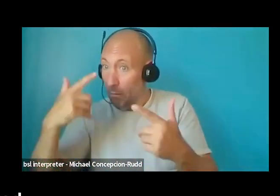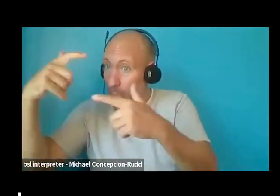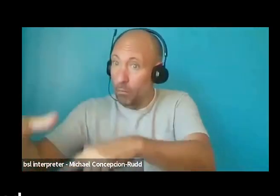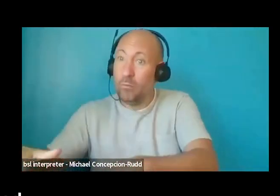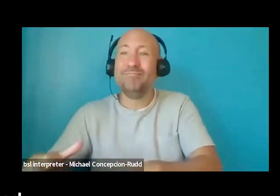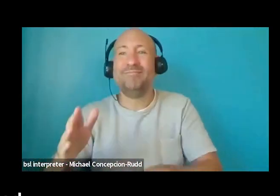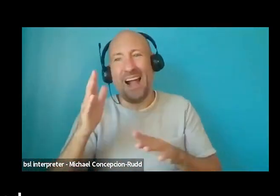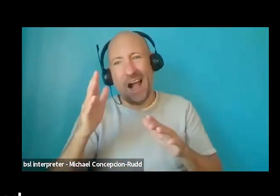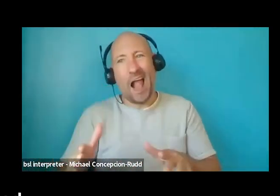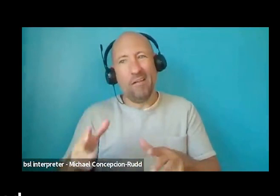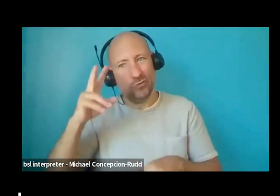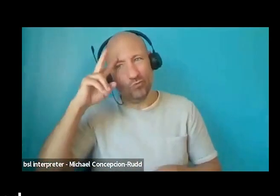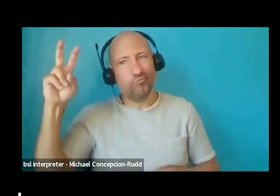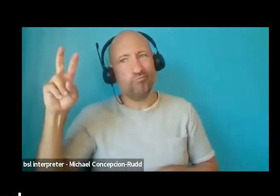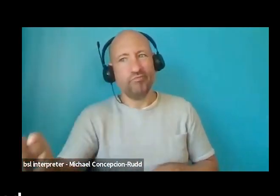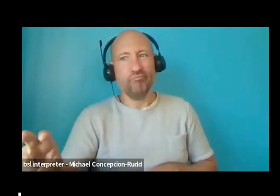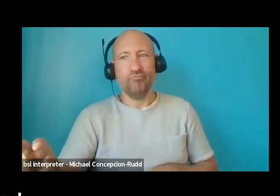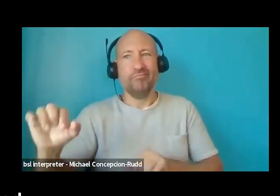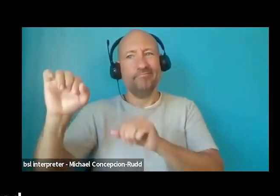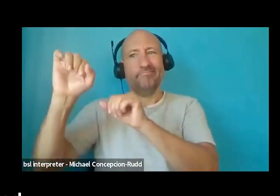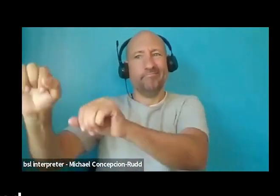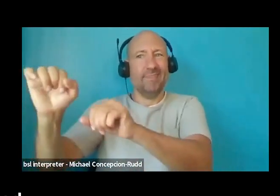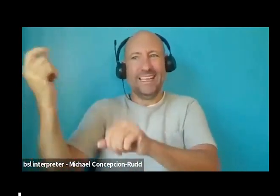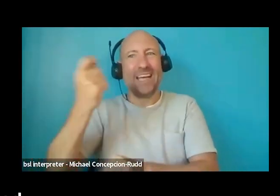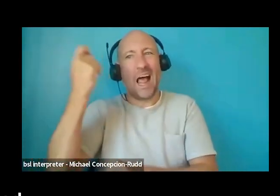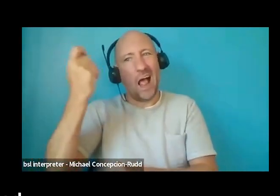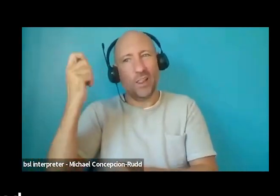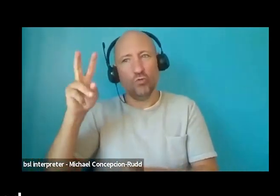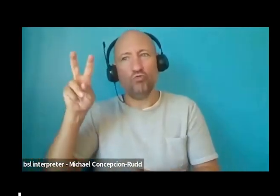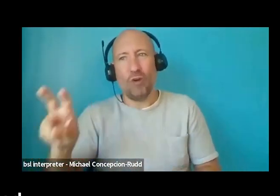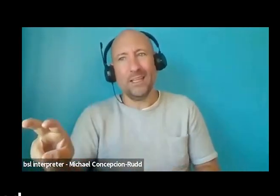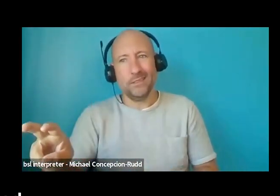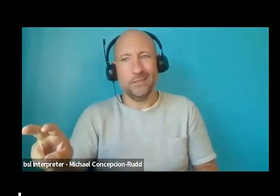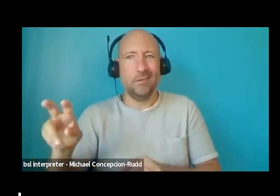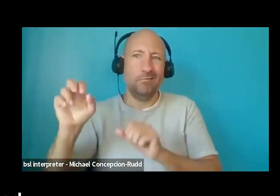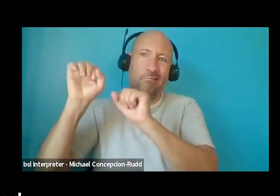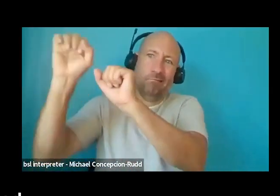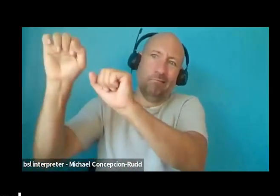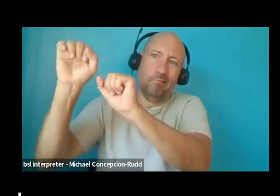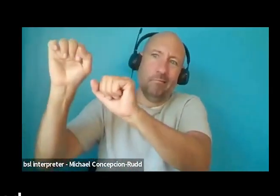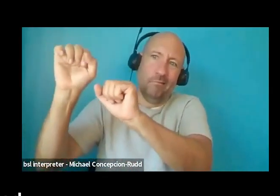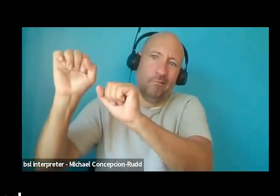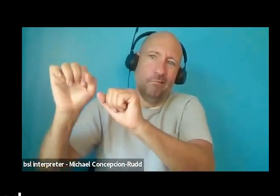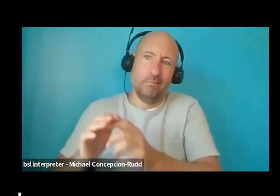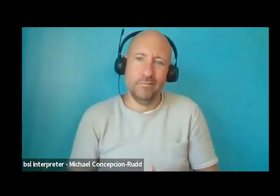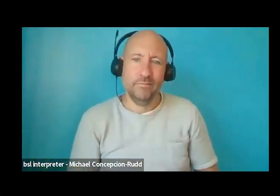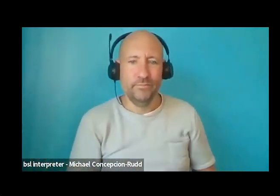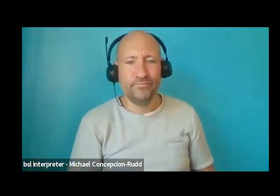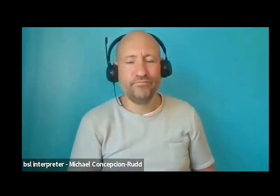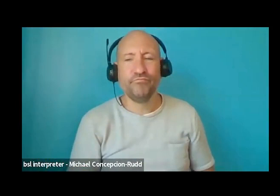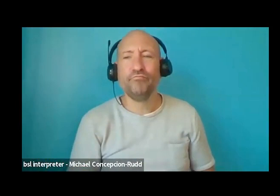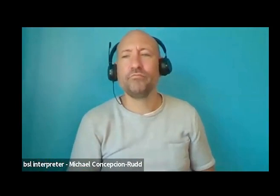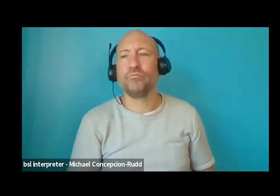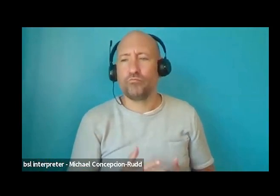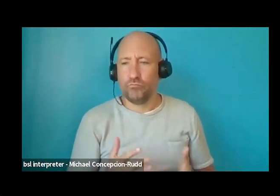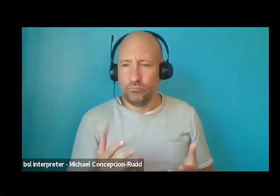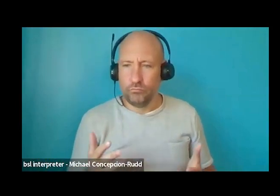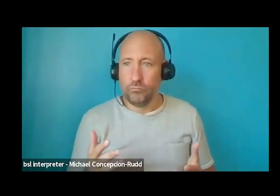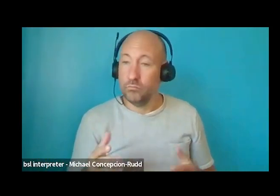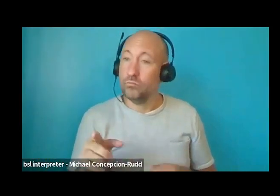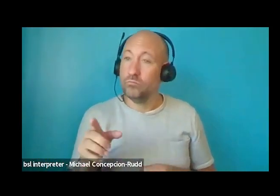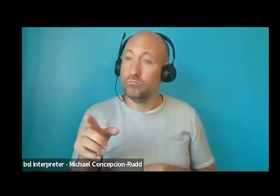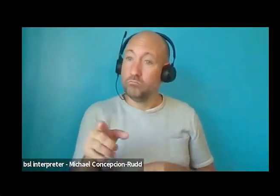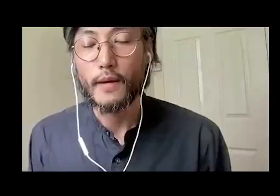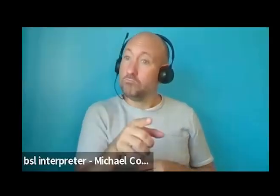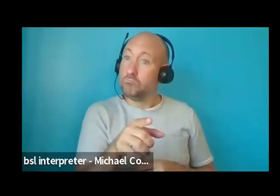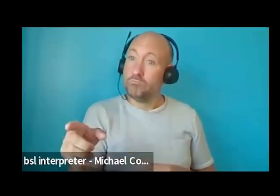do have to be on a registered organization of the said system. And again, if